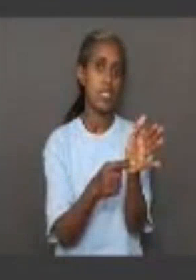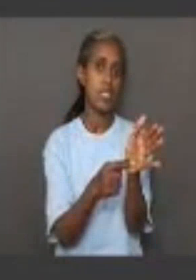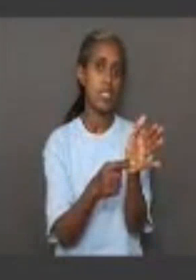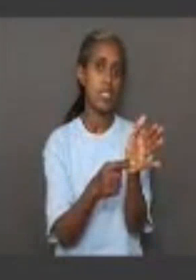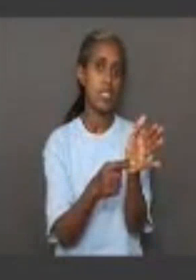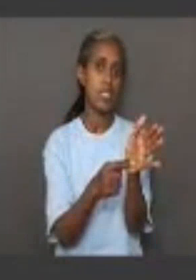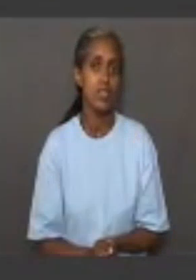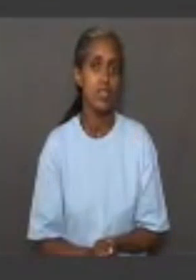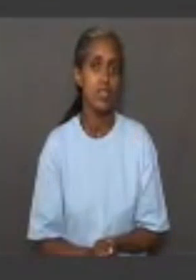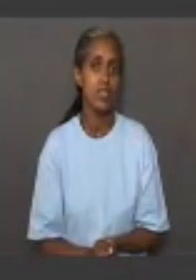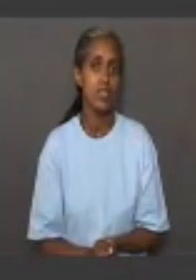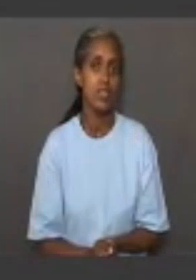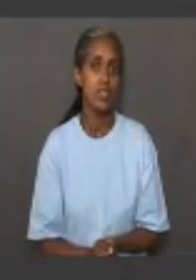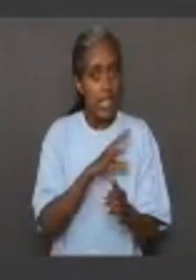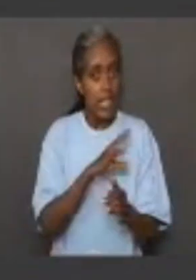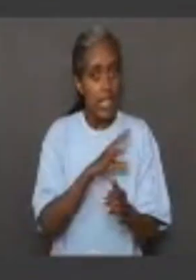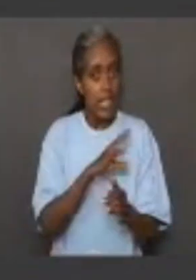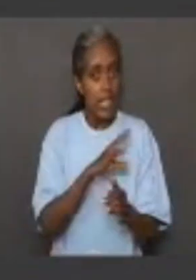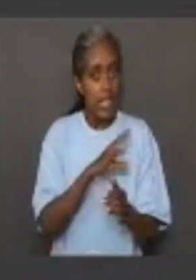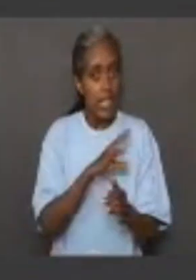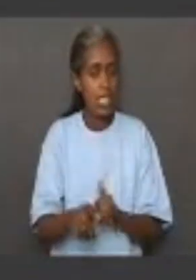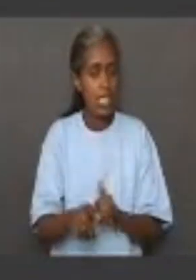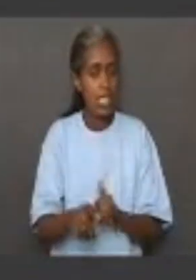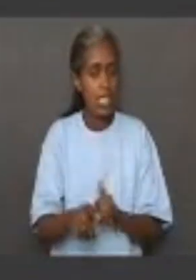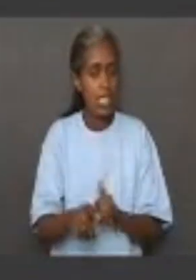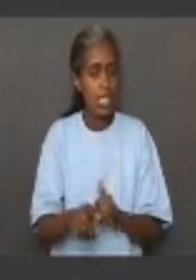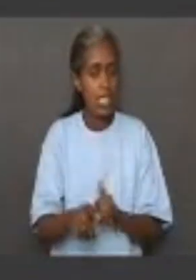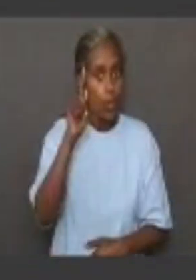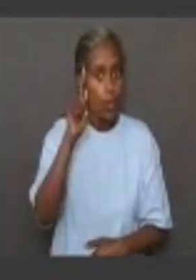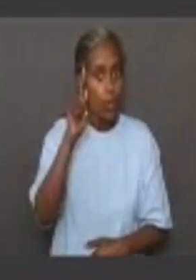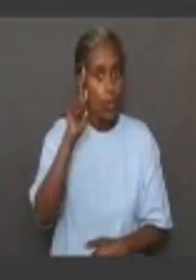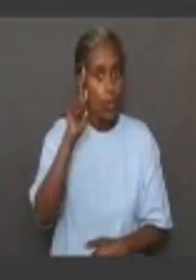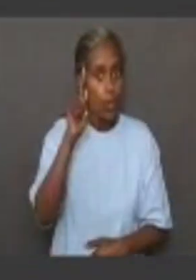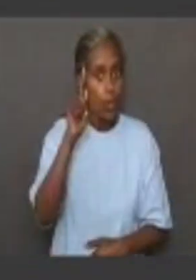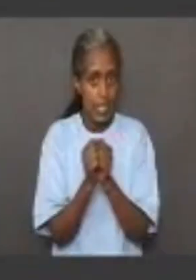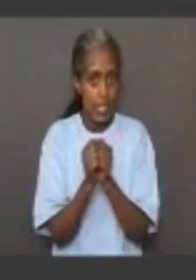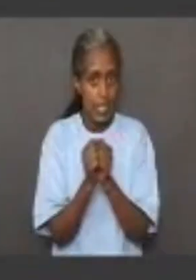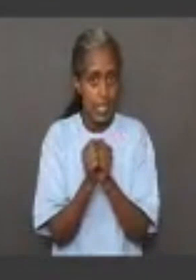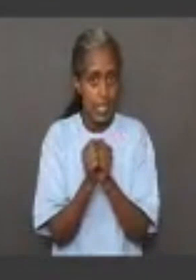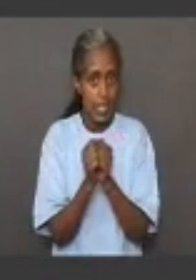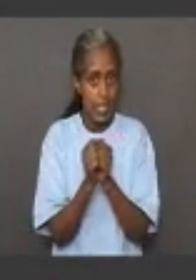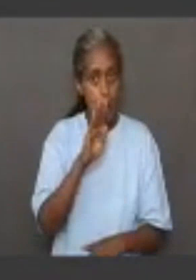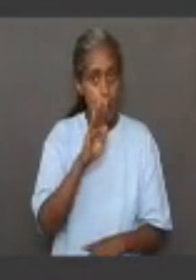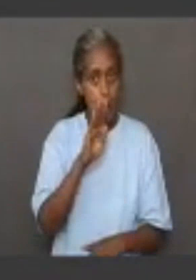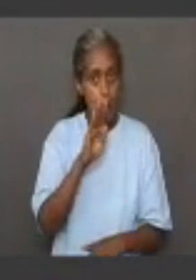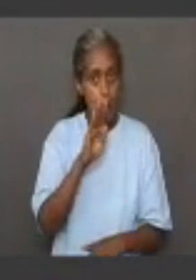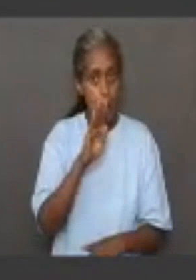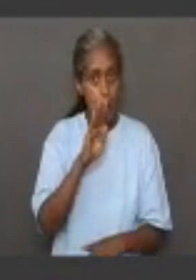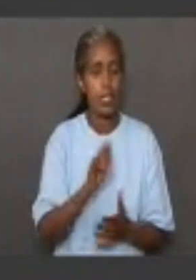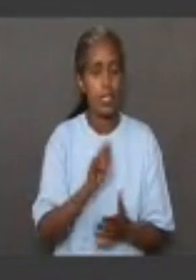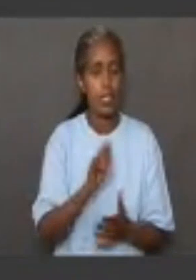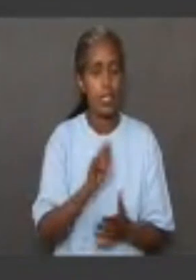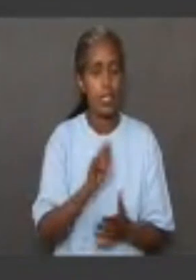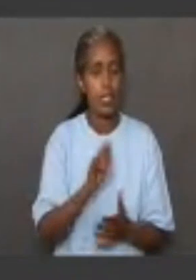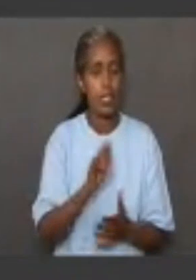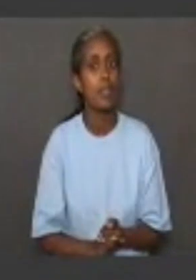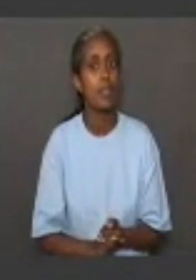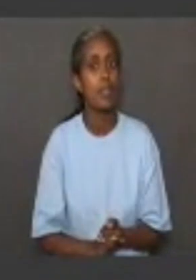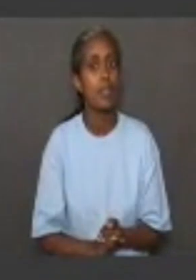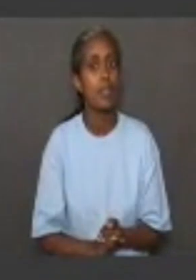And finally, A complement intersected with B complement appears